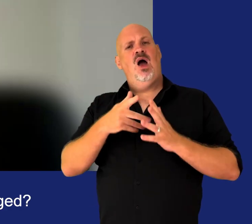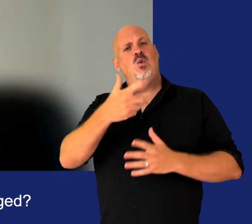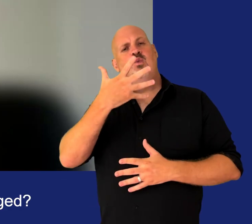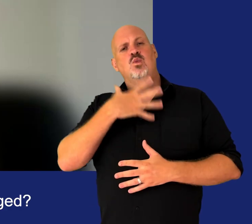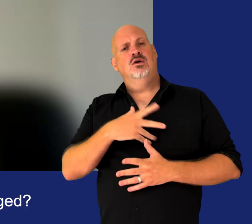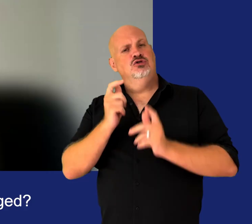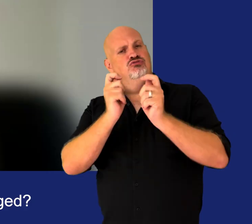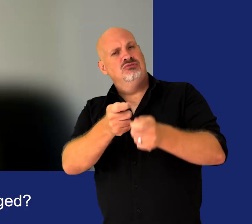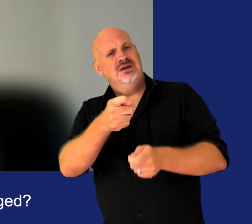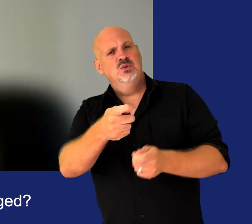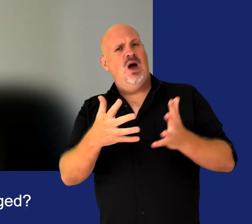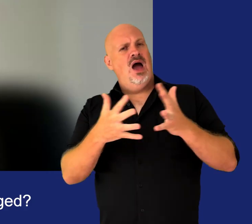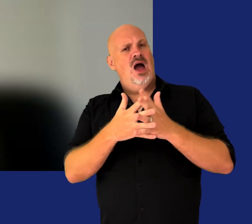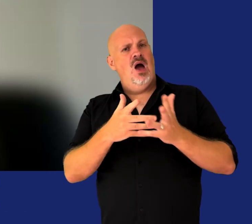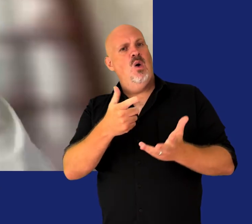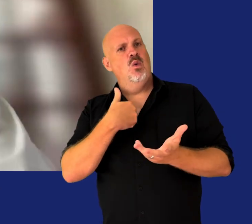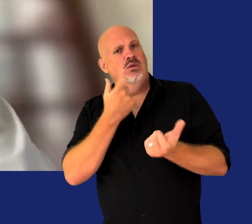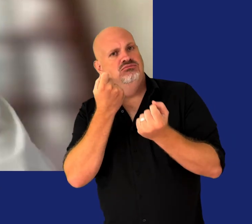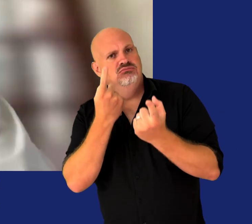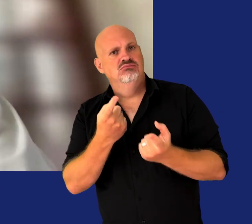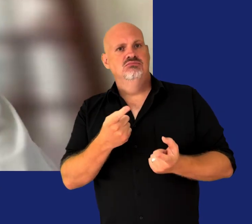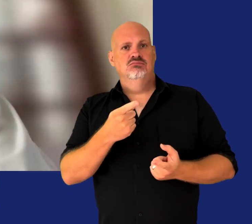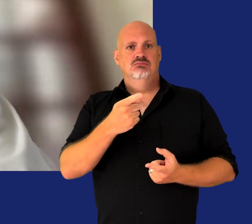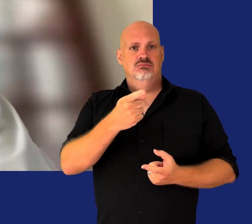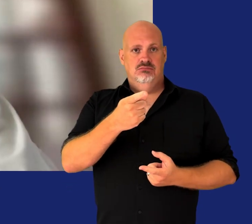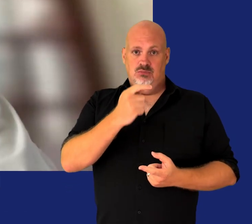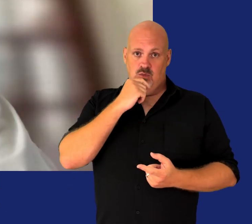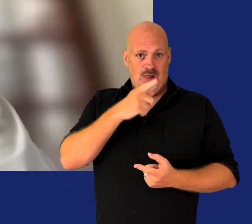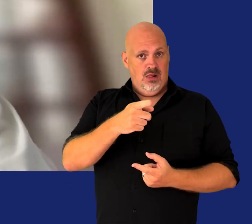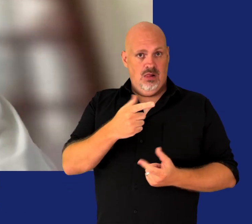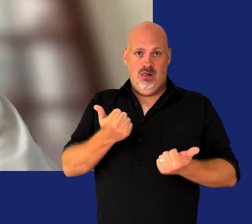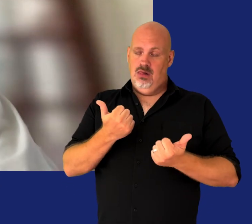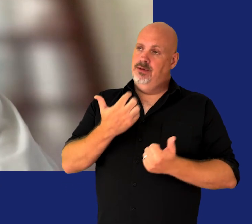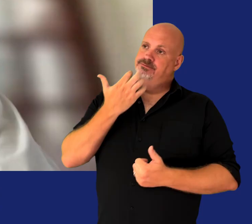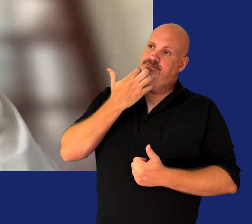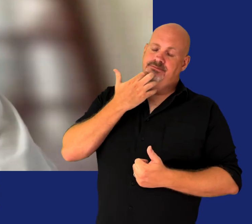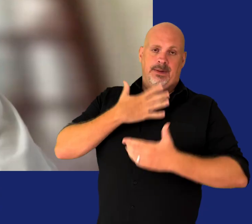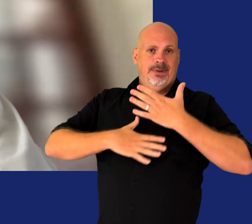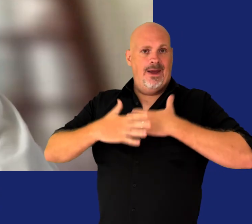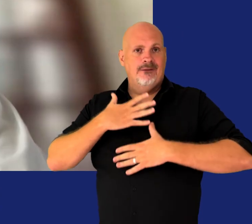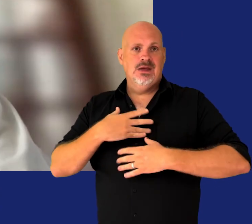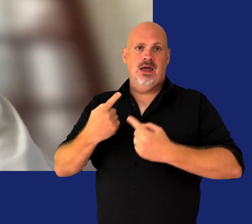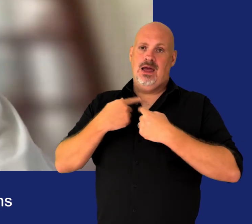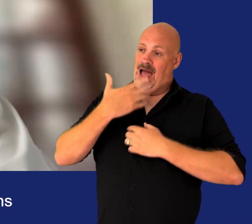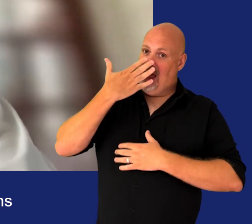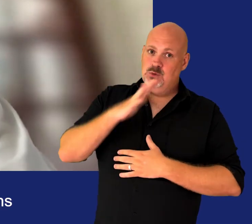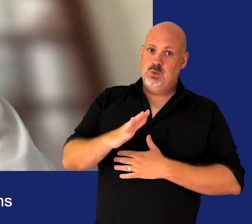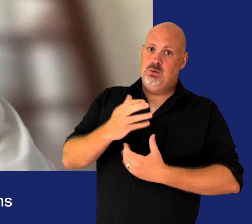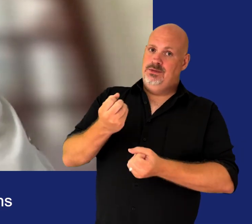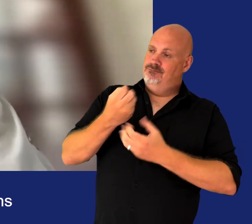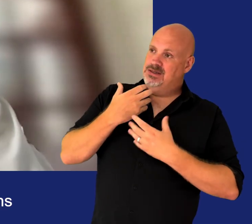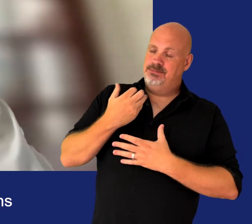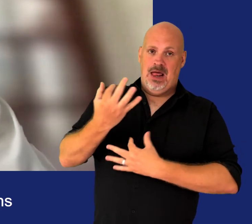would you want to be acknowledged? Would you be prepared to tolerate some of the behaviours,